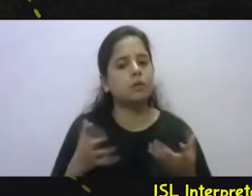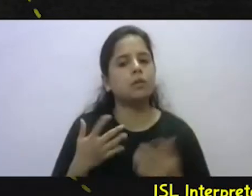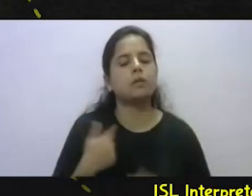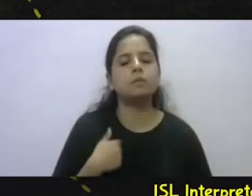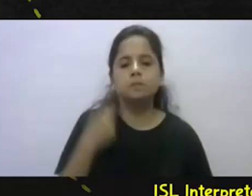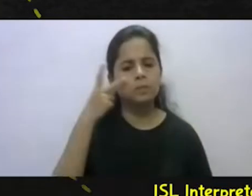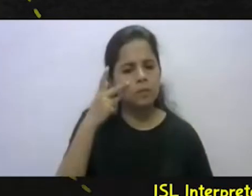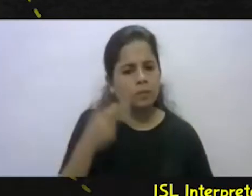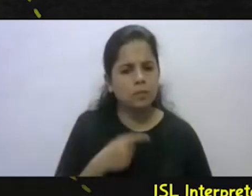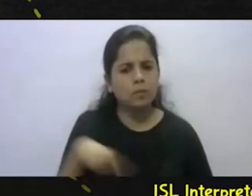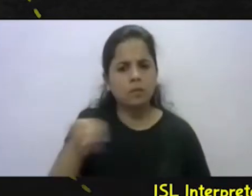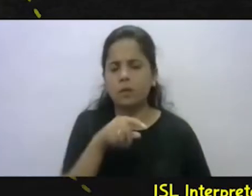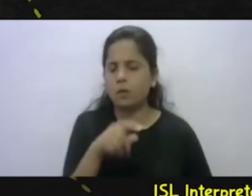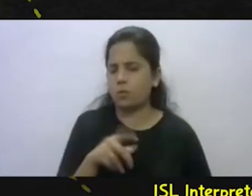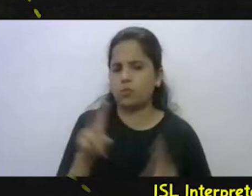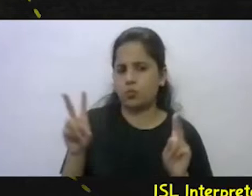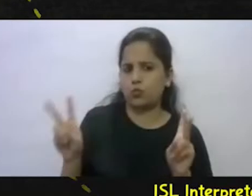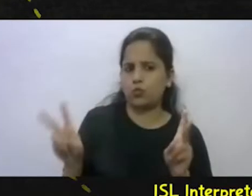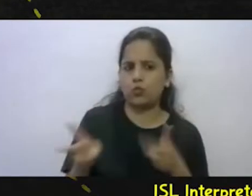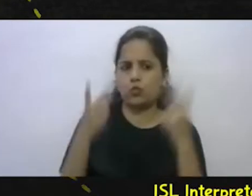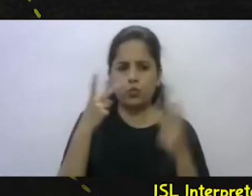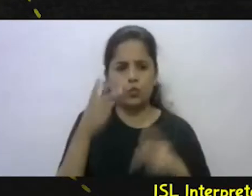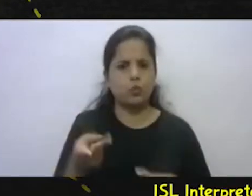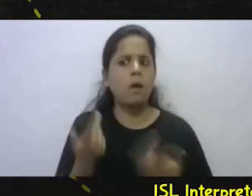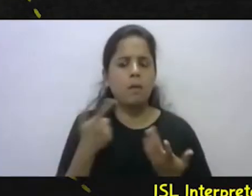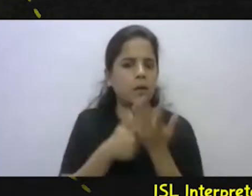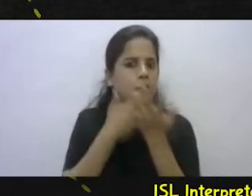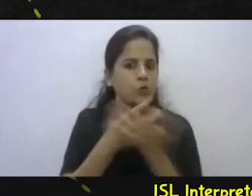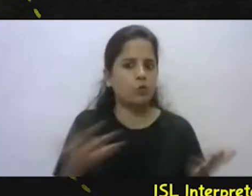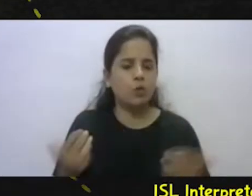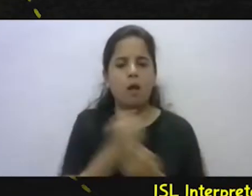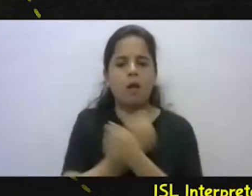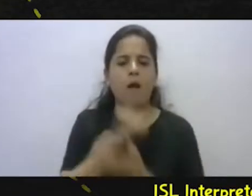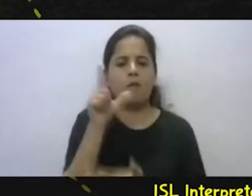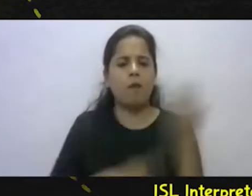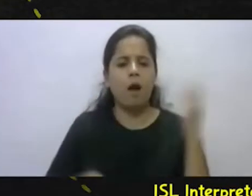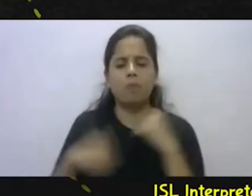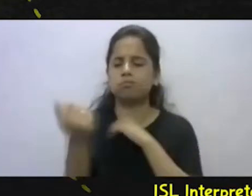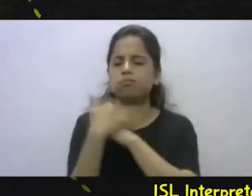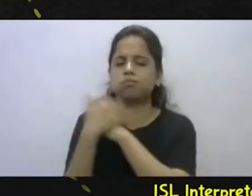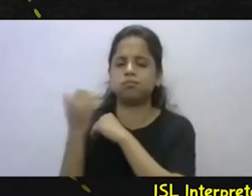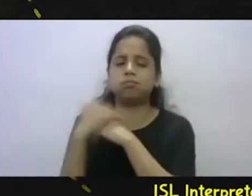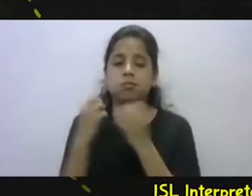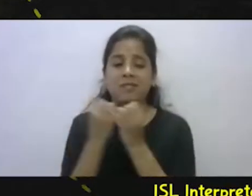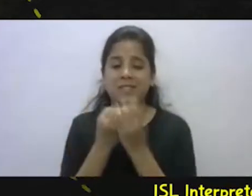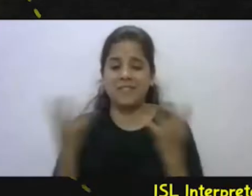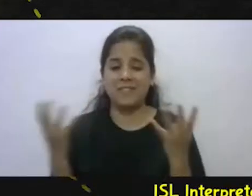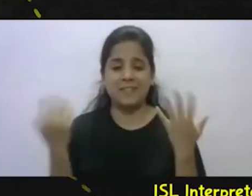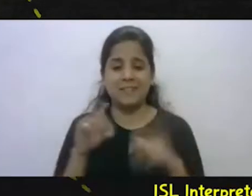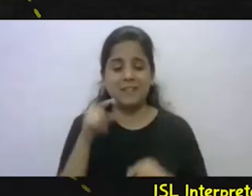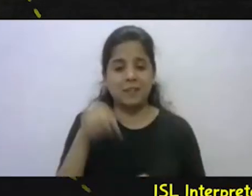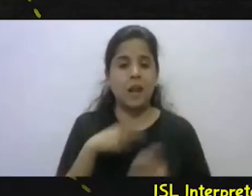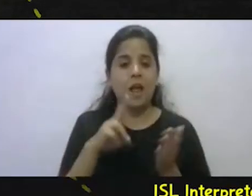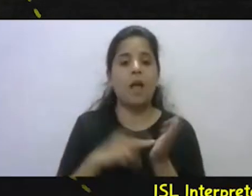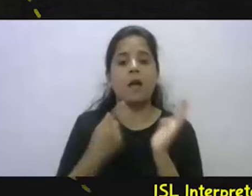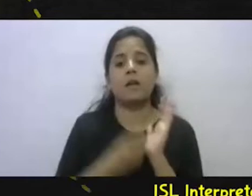this incredible resource of love letters that people shared. And that was the time when